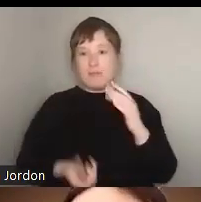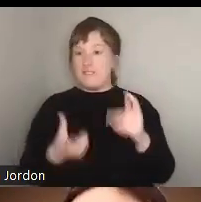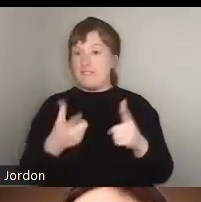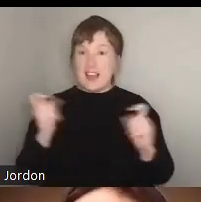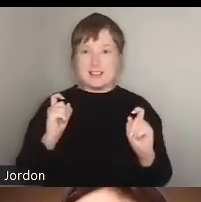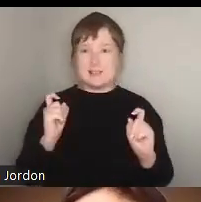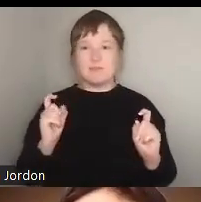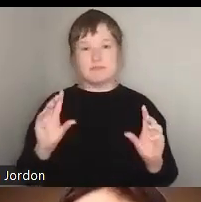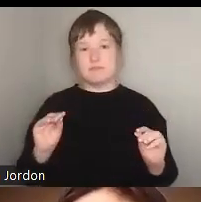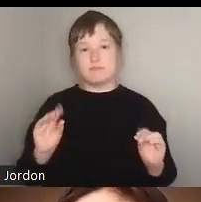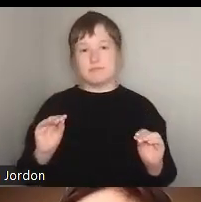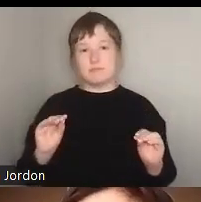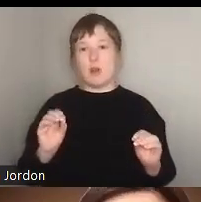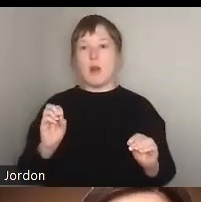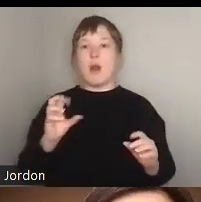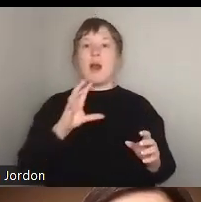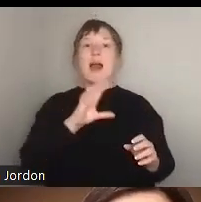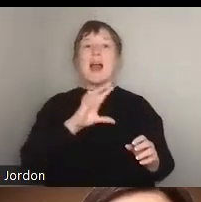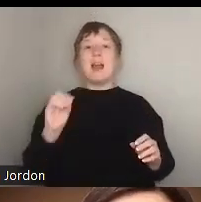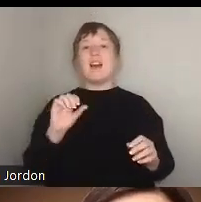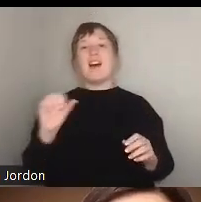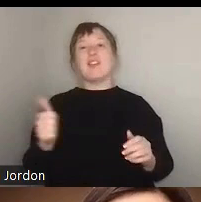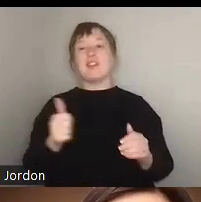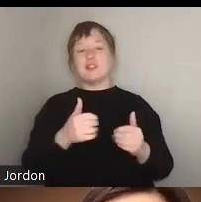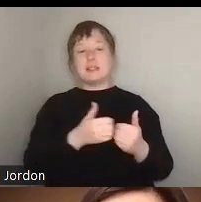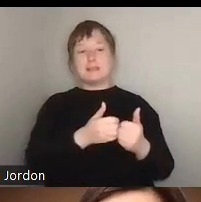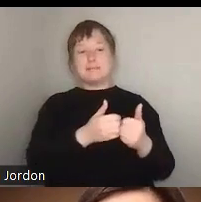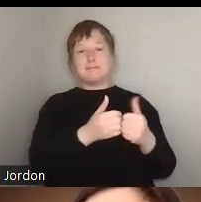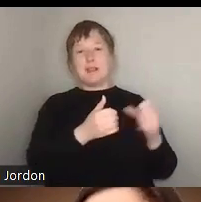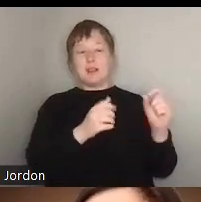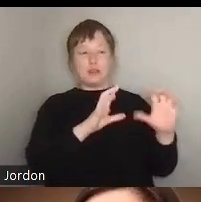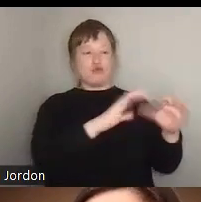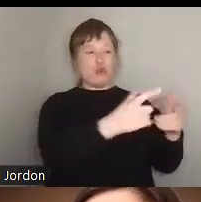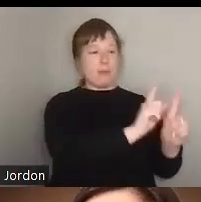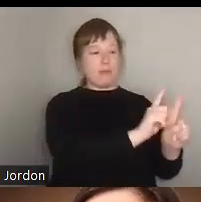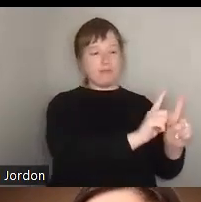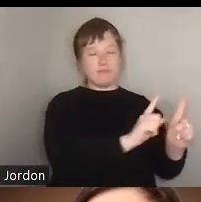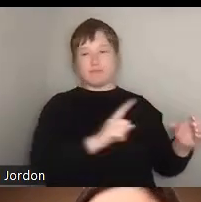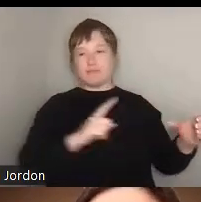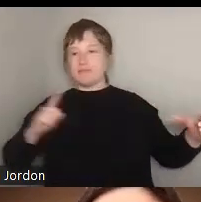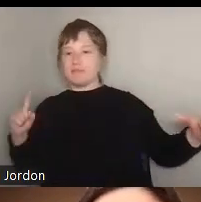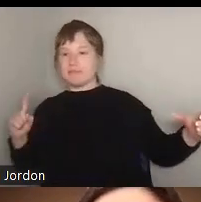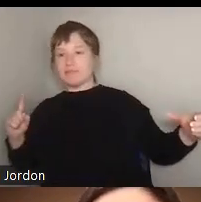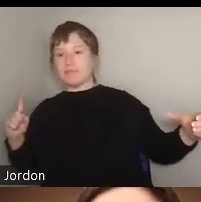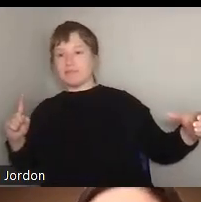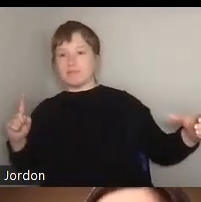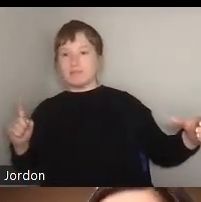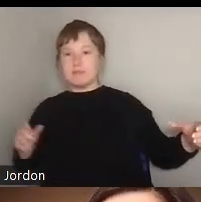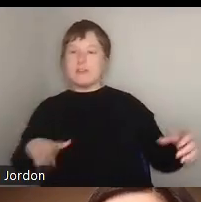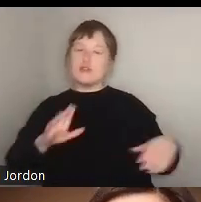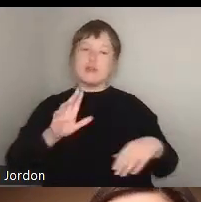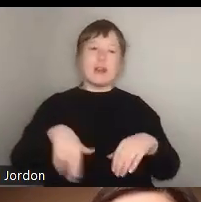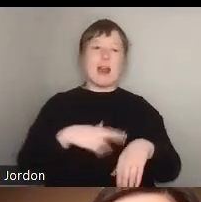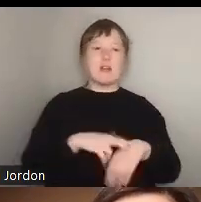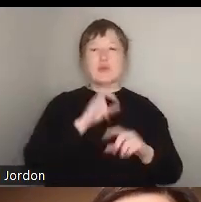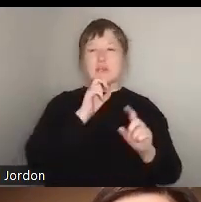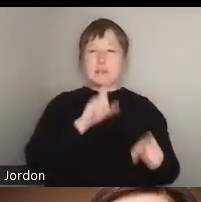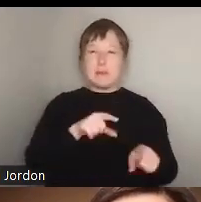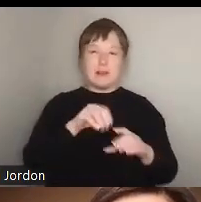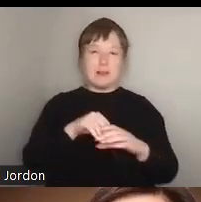And withdrawing from other people. That can be a natural response to, I think, just when you are in that